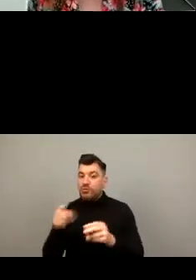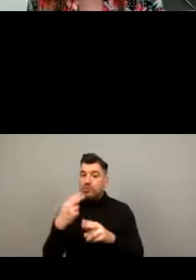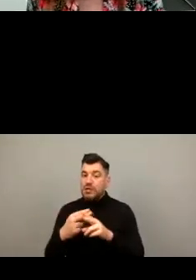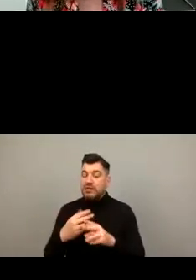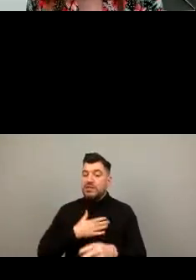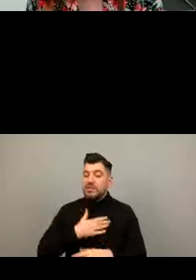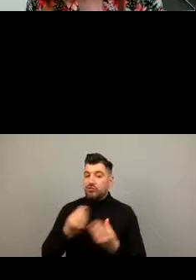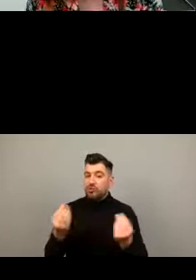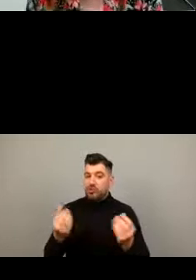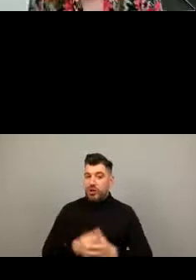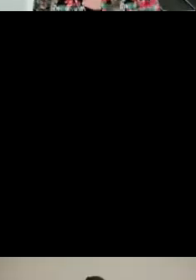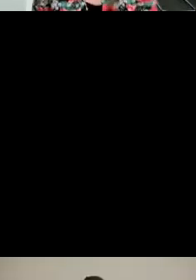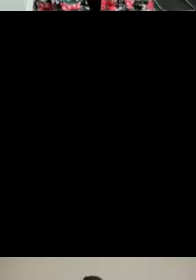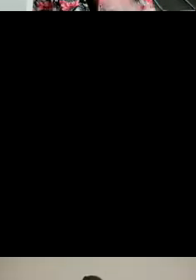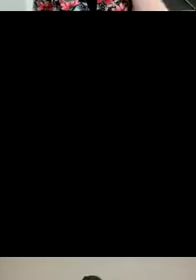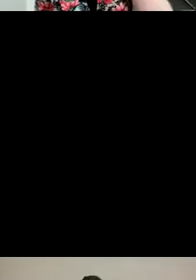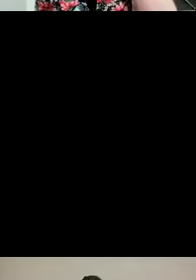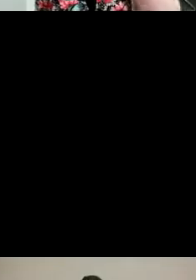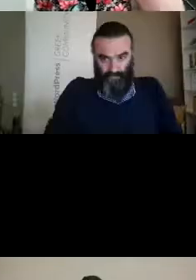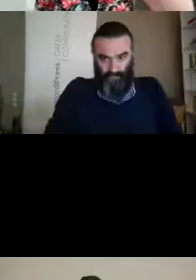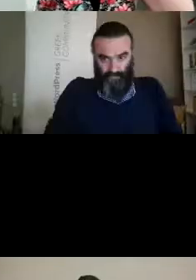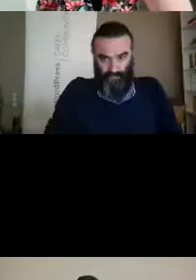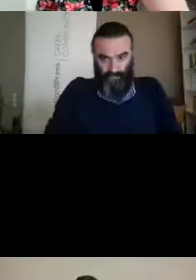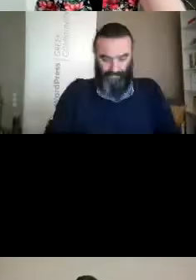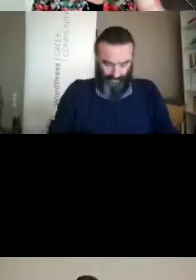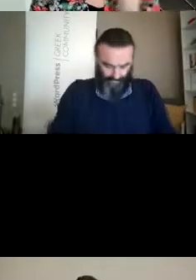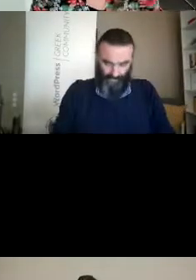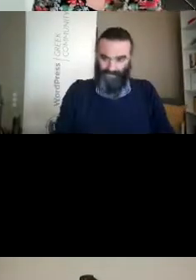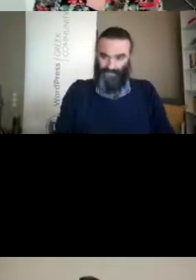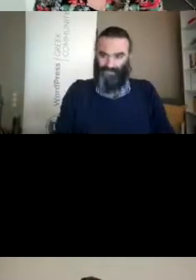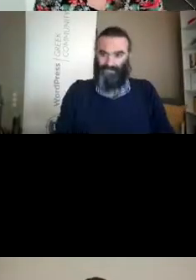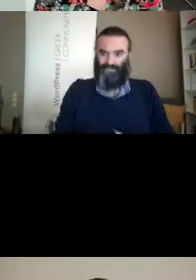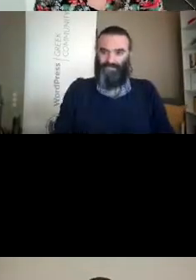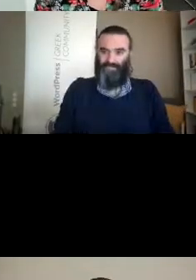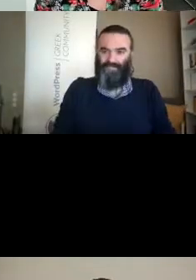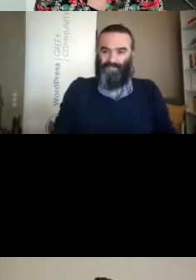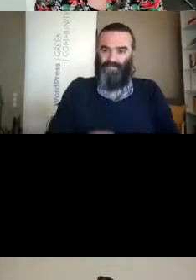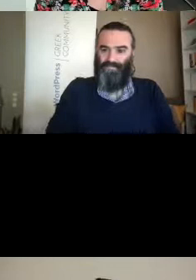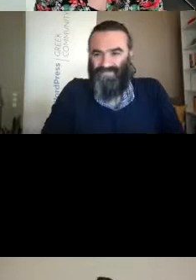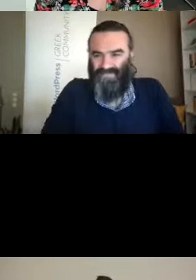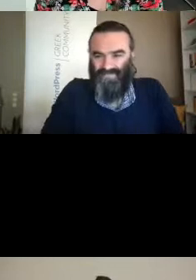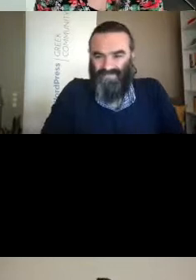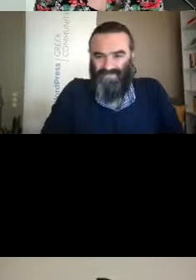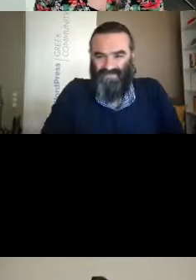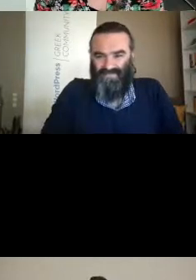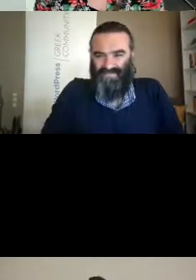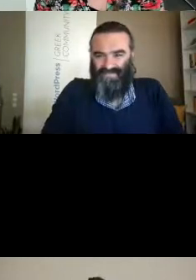Thank you. And if you have any questions, I would be really willing